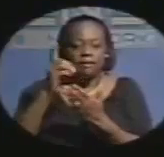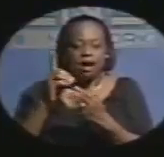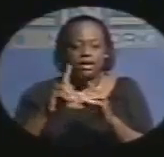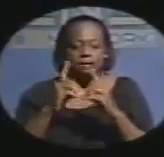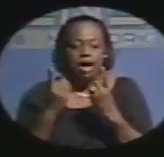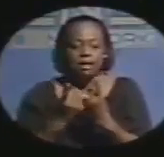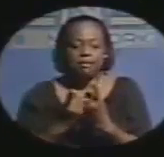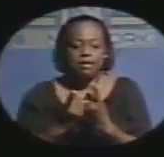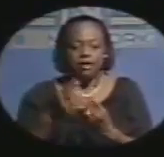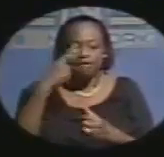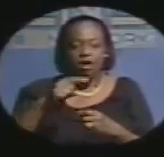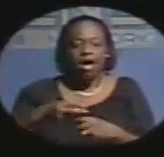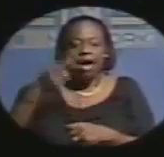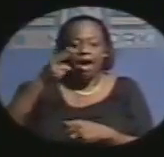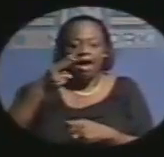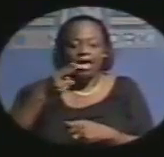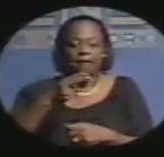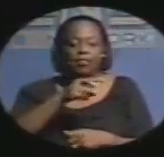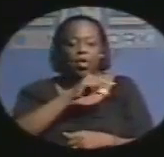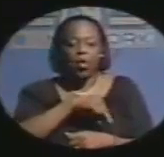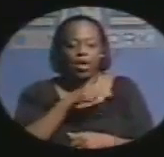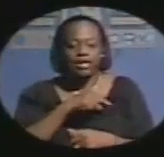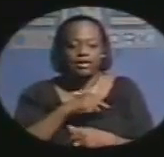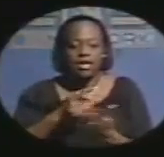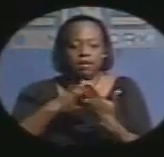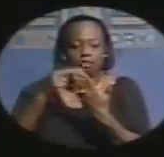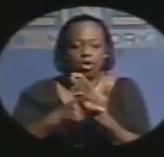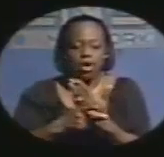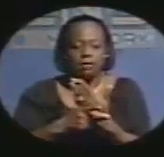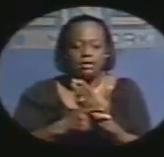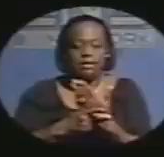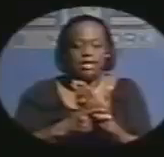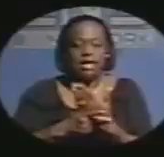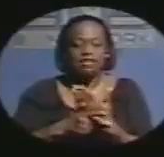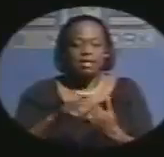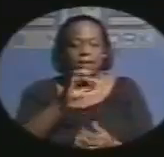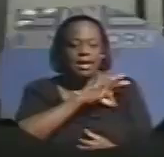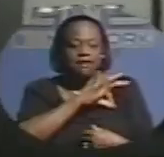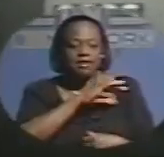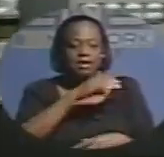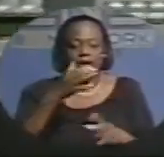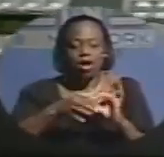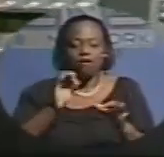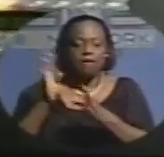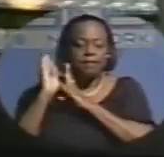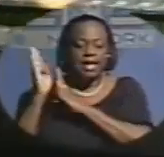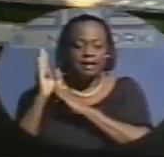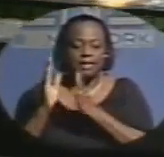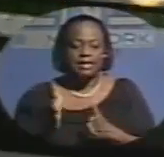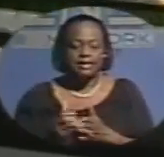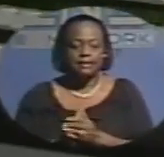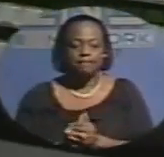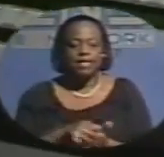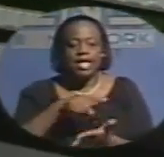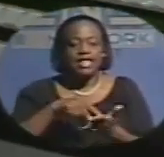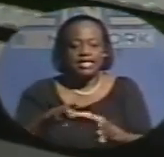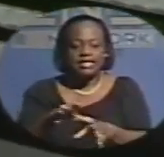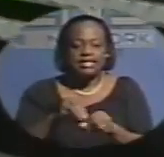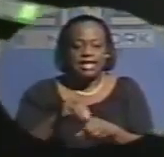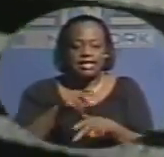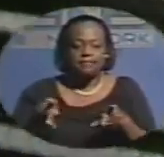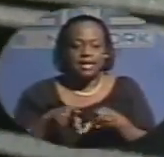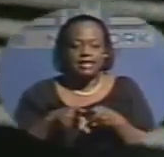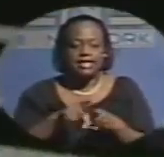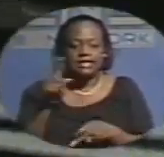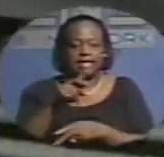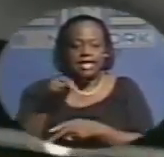indigenous programs for the benefit and enjoyment of Bahamians. All this taking place as ZNS moves to a digital